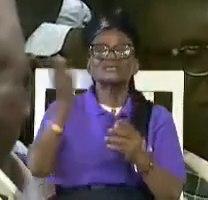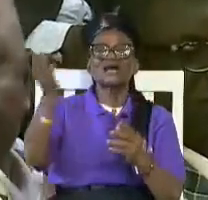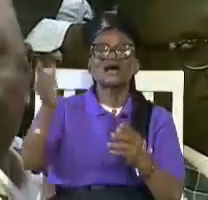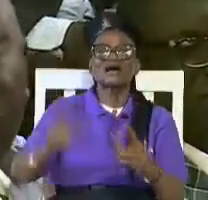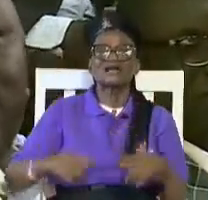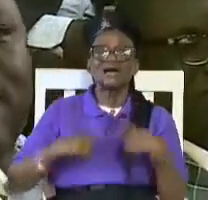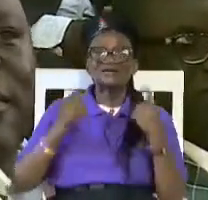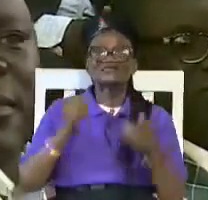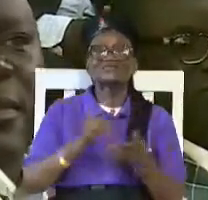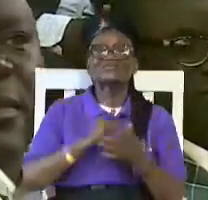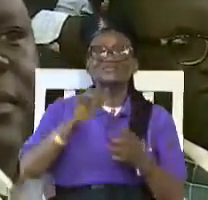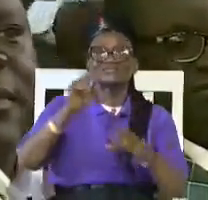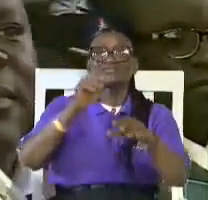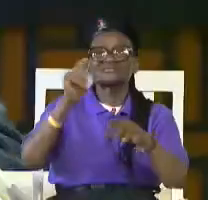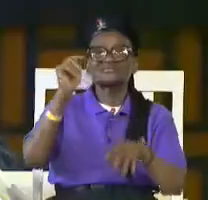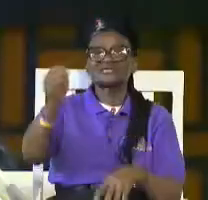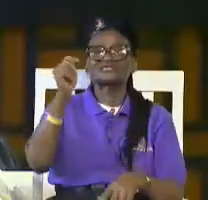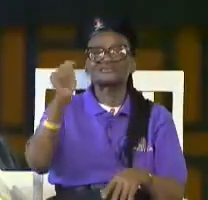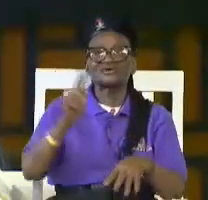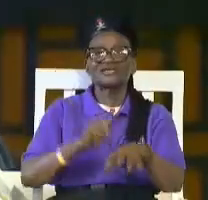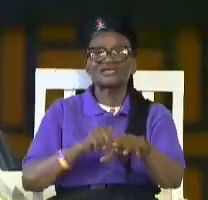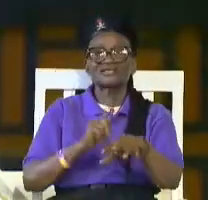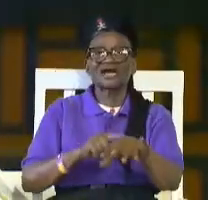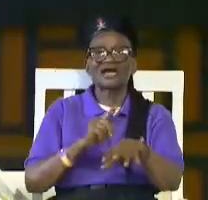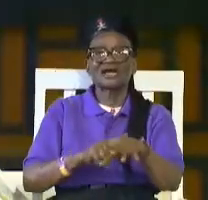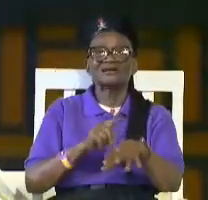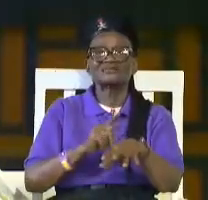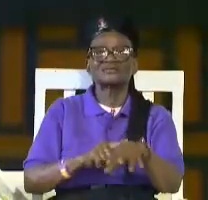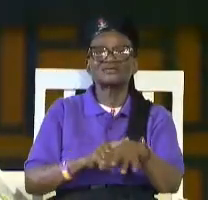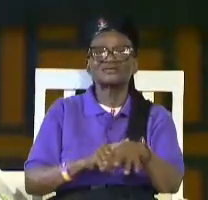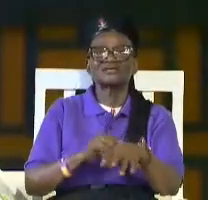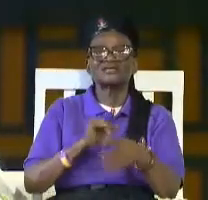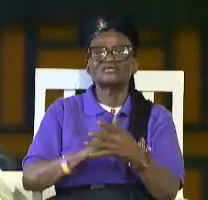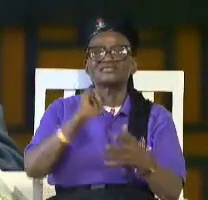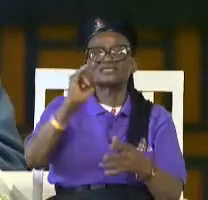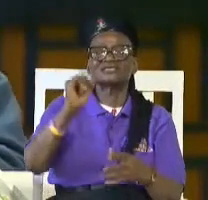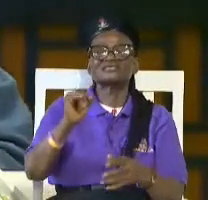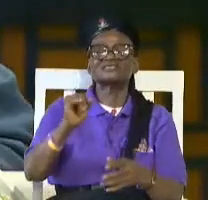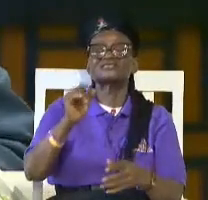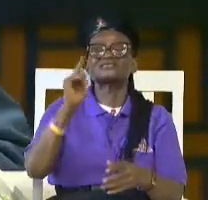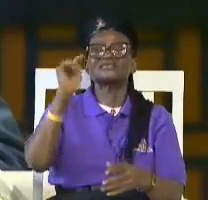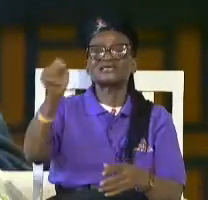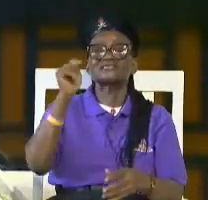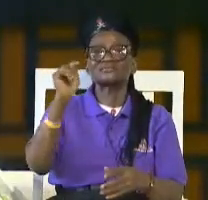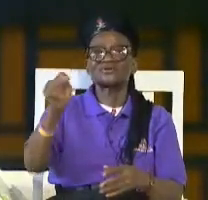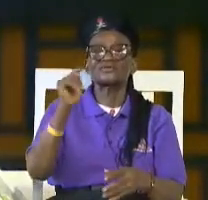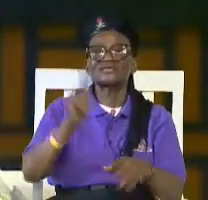It's testimony time. I said it's testimony time.